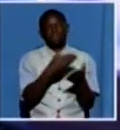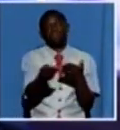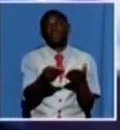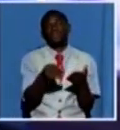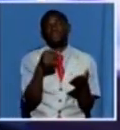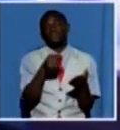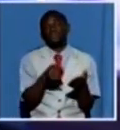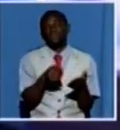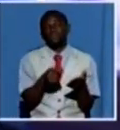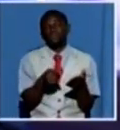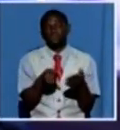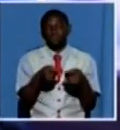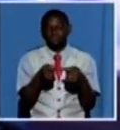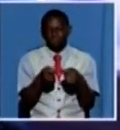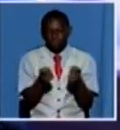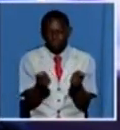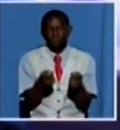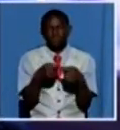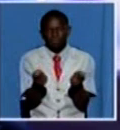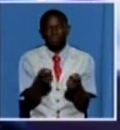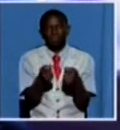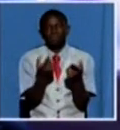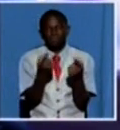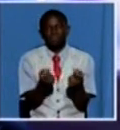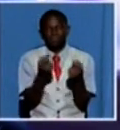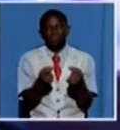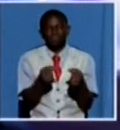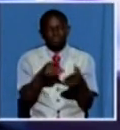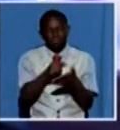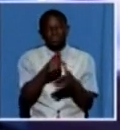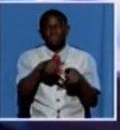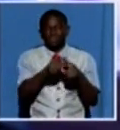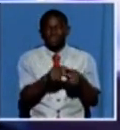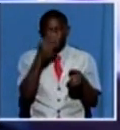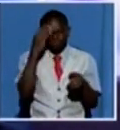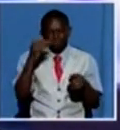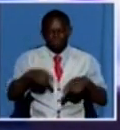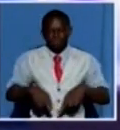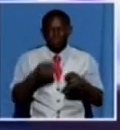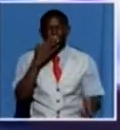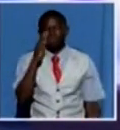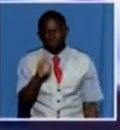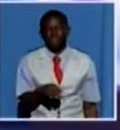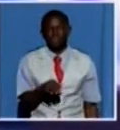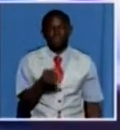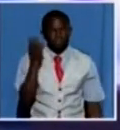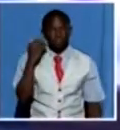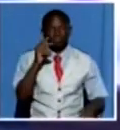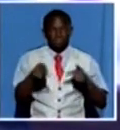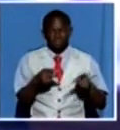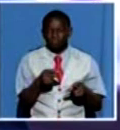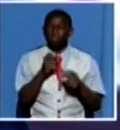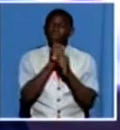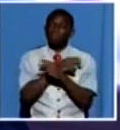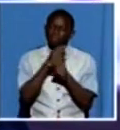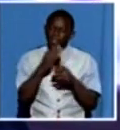road network. And the people were crying for the maintenance of the roads. I think this prompted then the